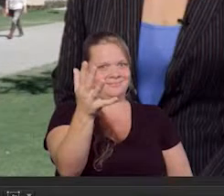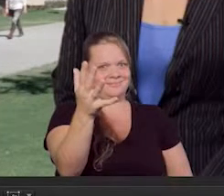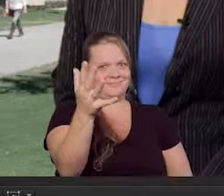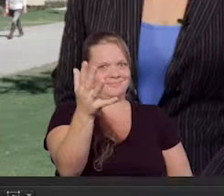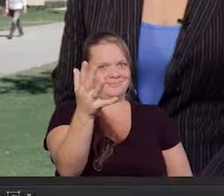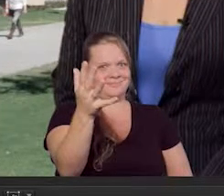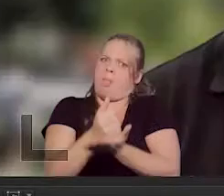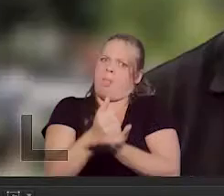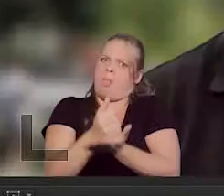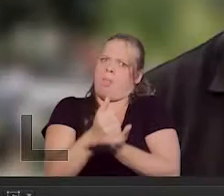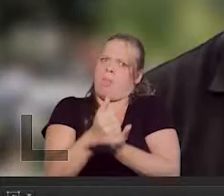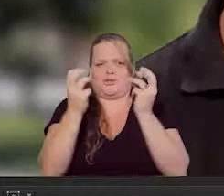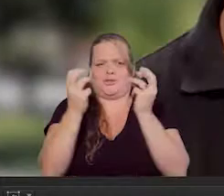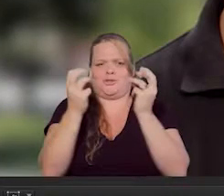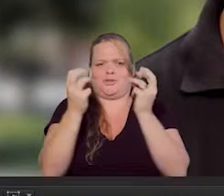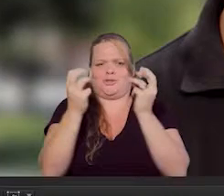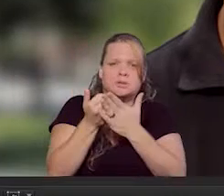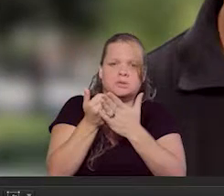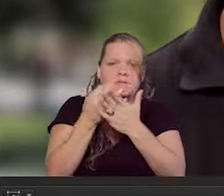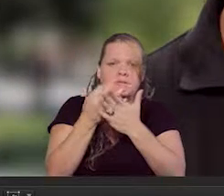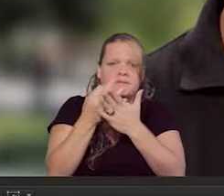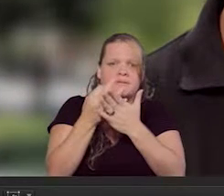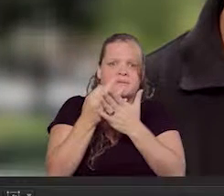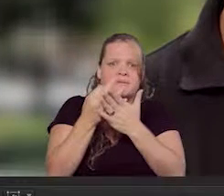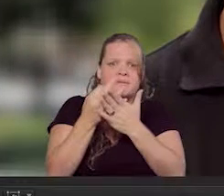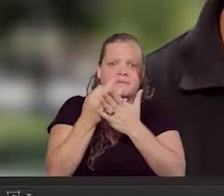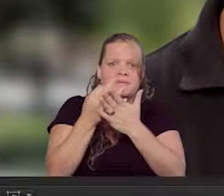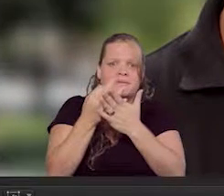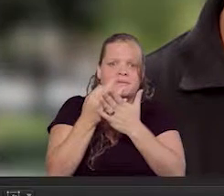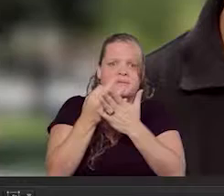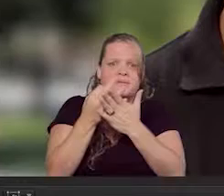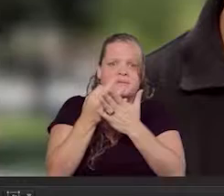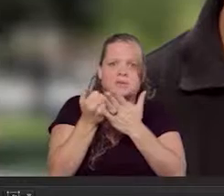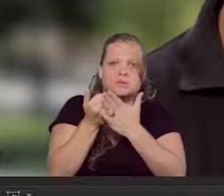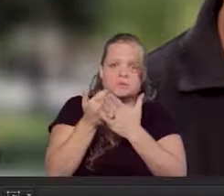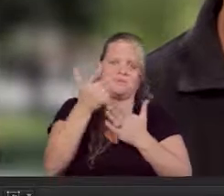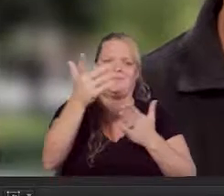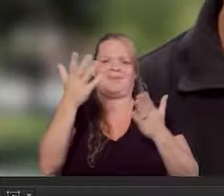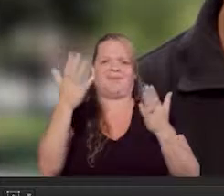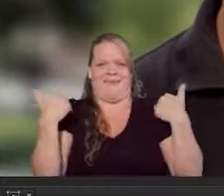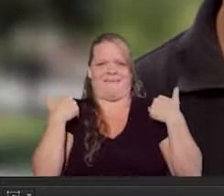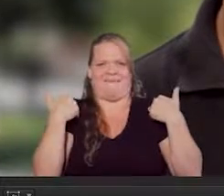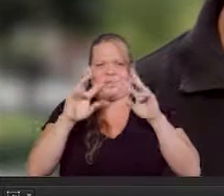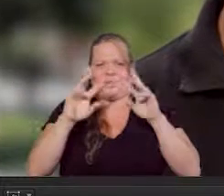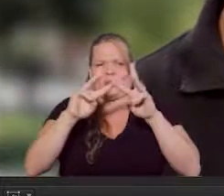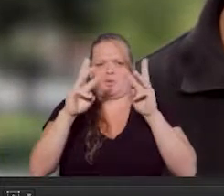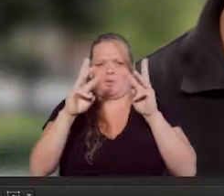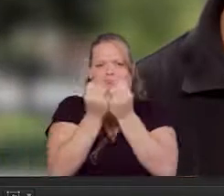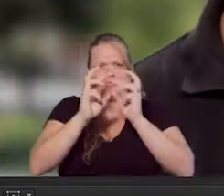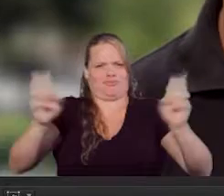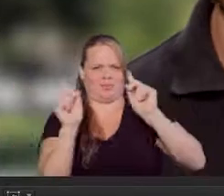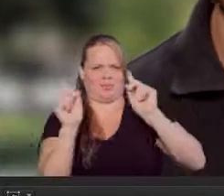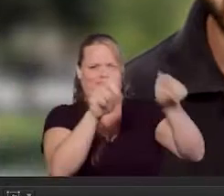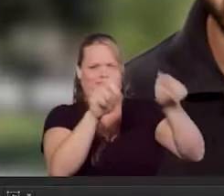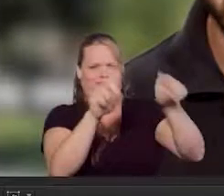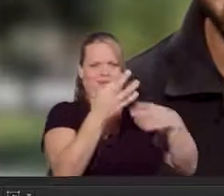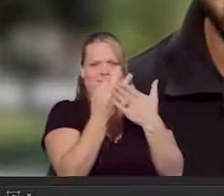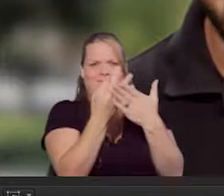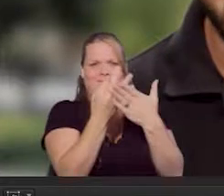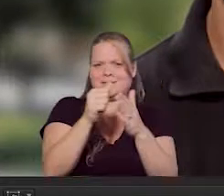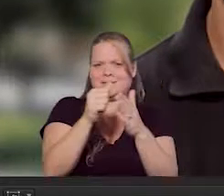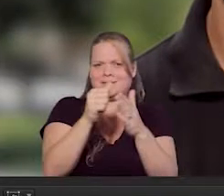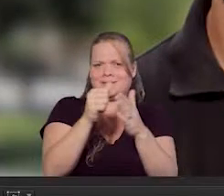But there's no hard cut when it comes in, so that's why we have to put that cross dissolve here at the beginning.